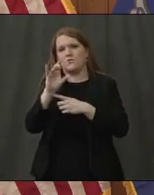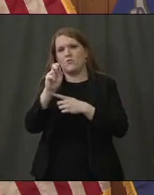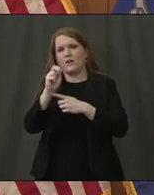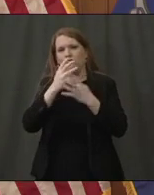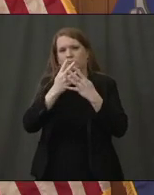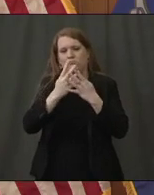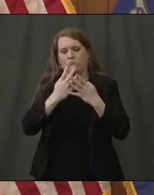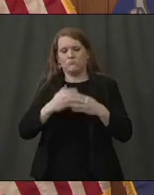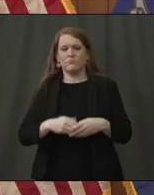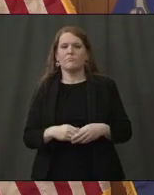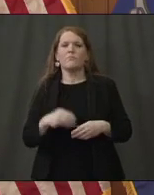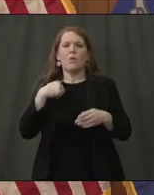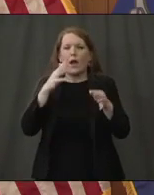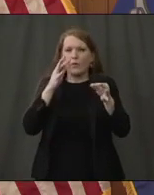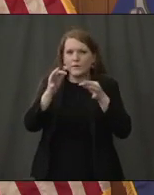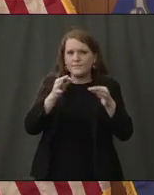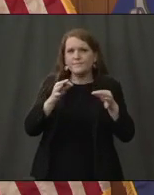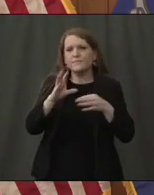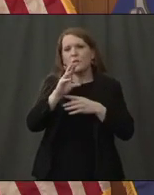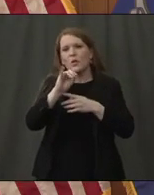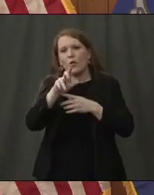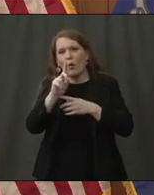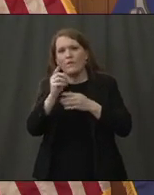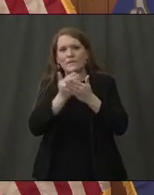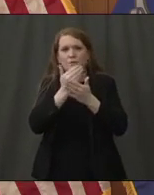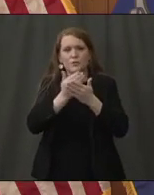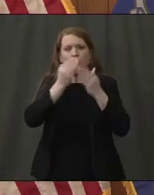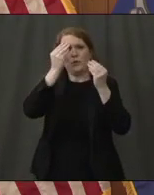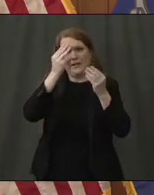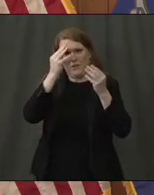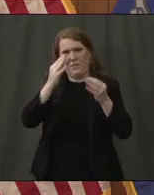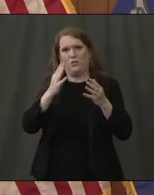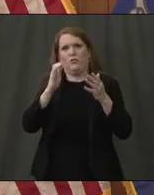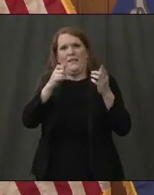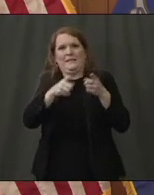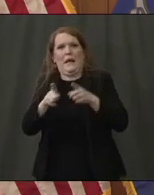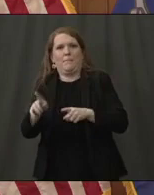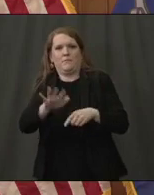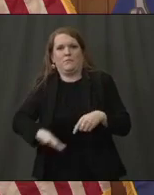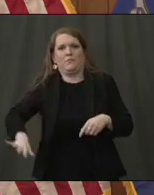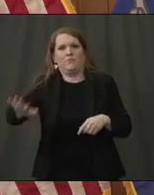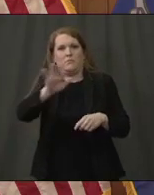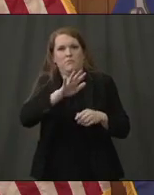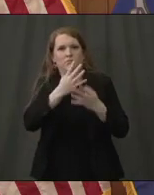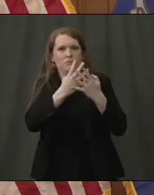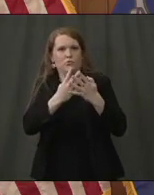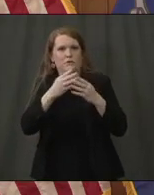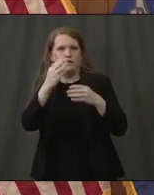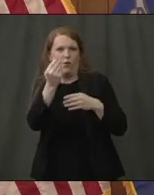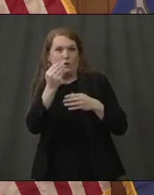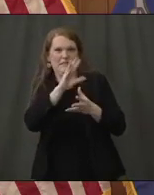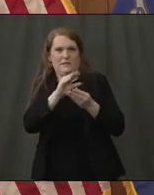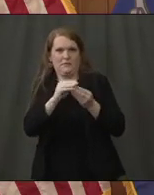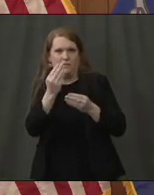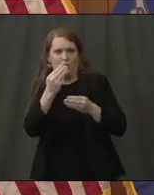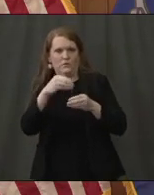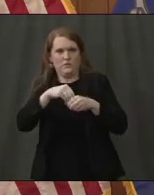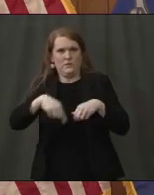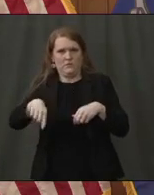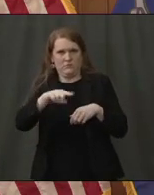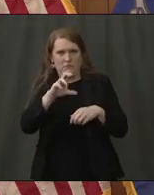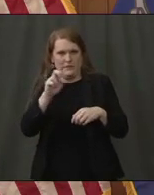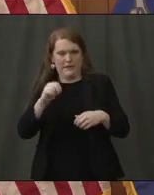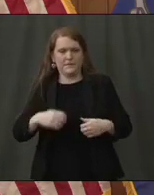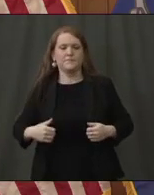that are underway at all of the state's 14 correctional facilities. Immediately following Governor Lamont's declaration of public